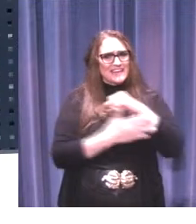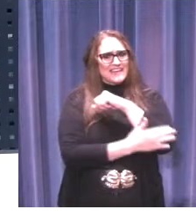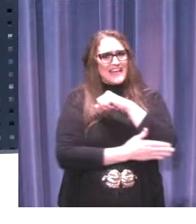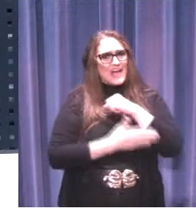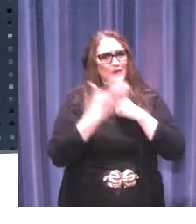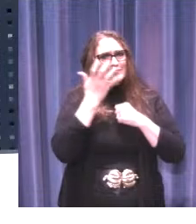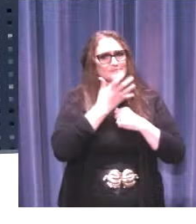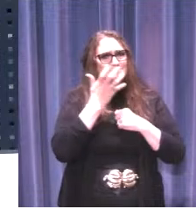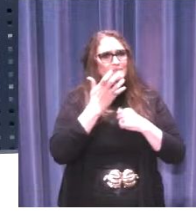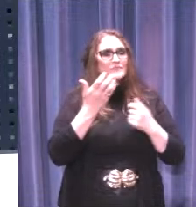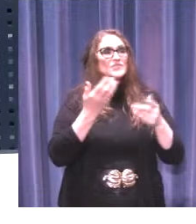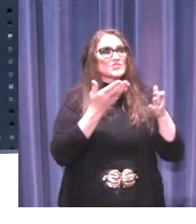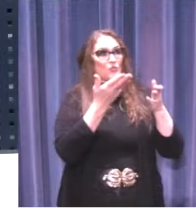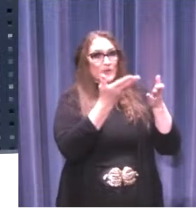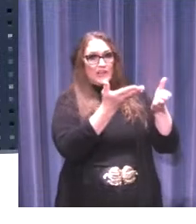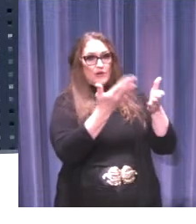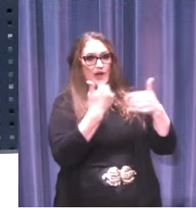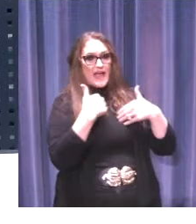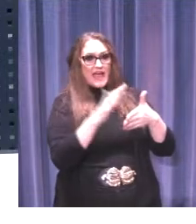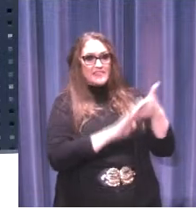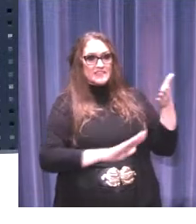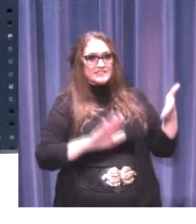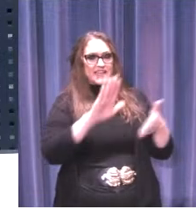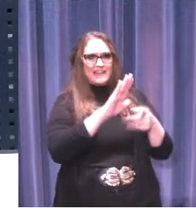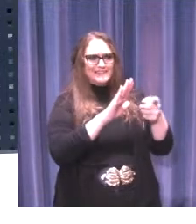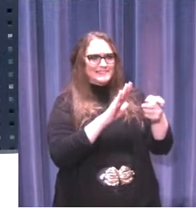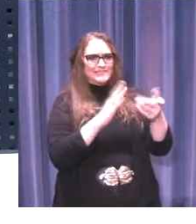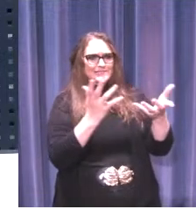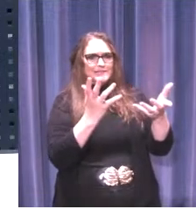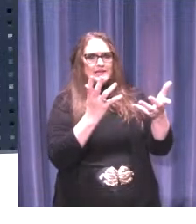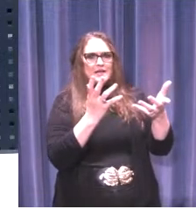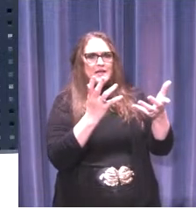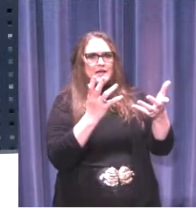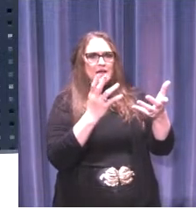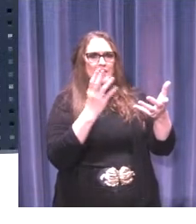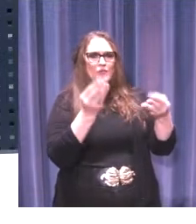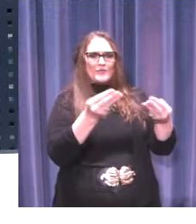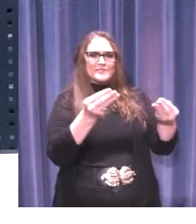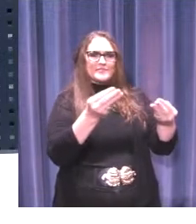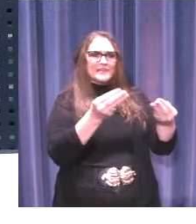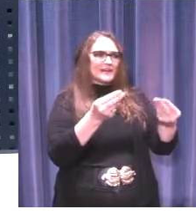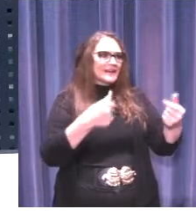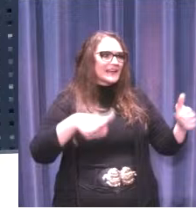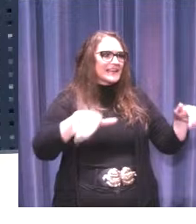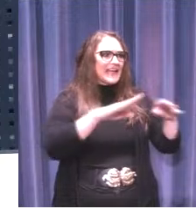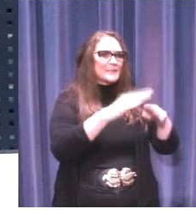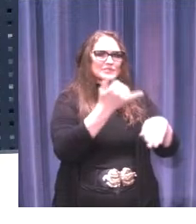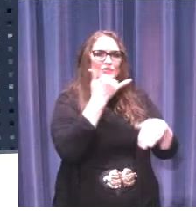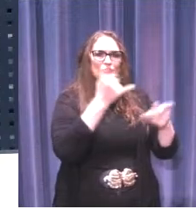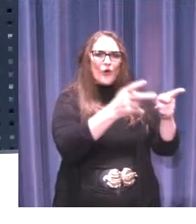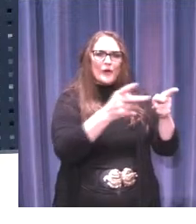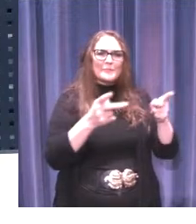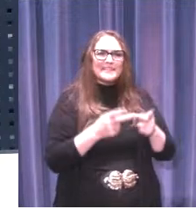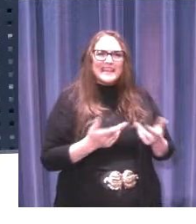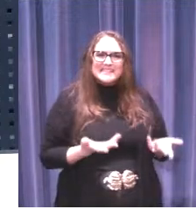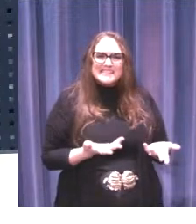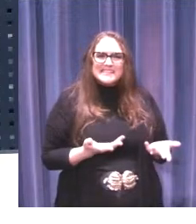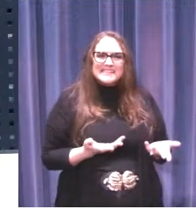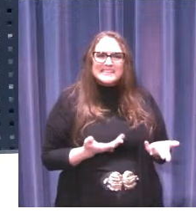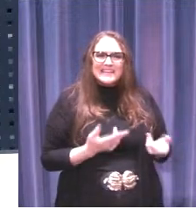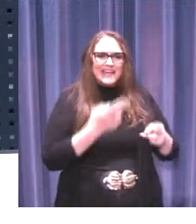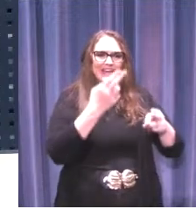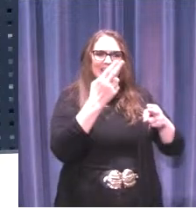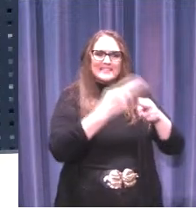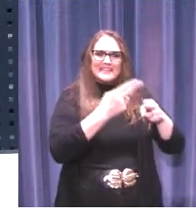So here I had this college with the campus in the wrong place, and the name